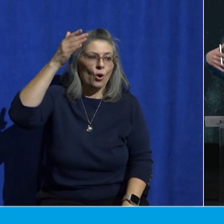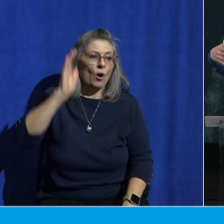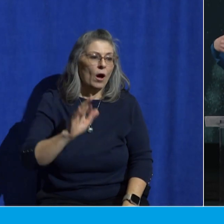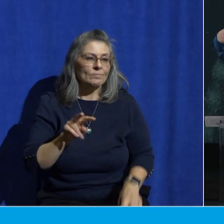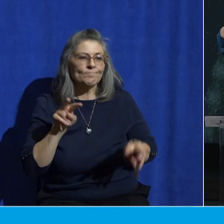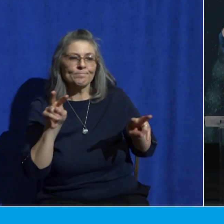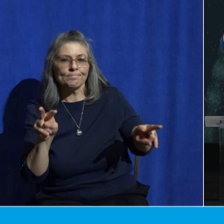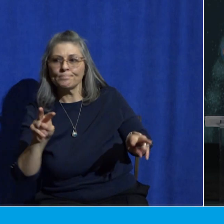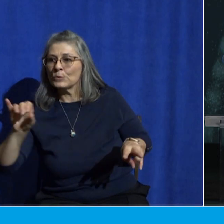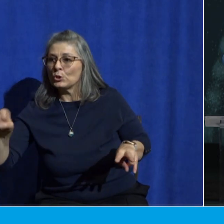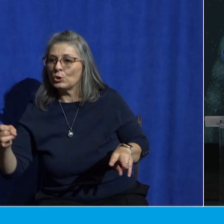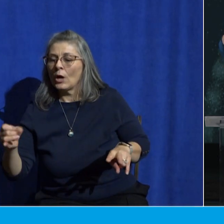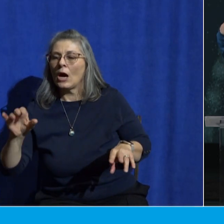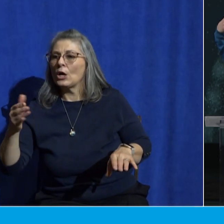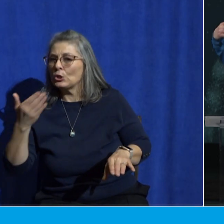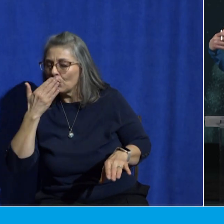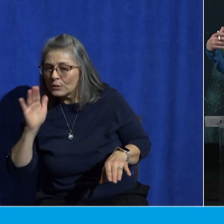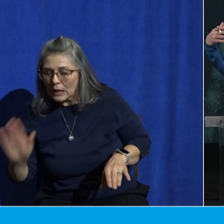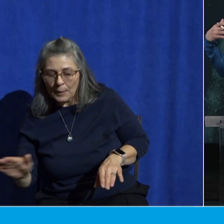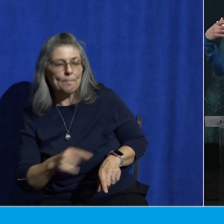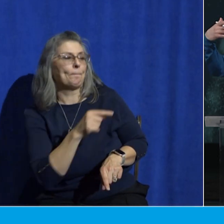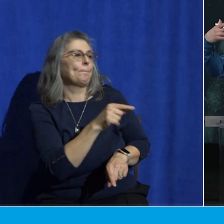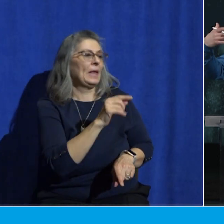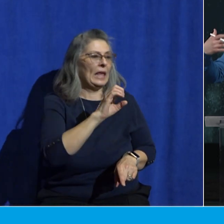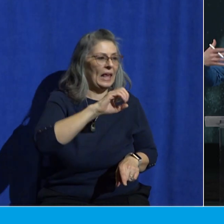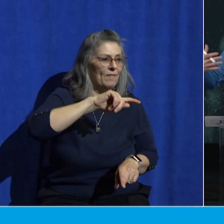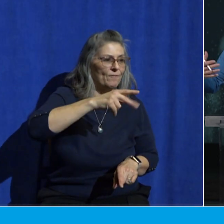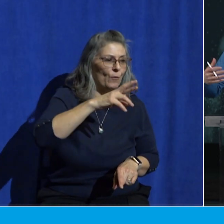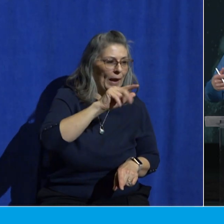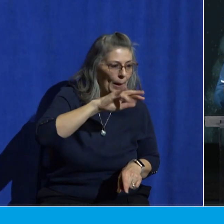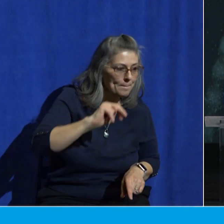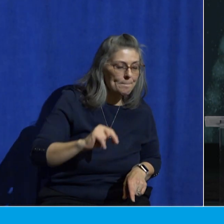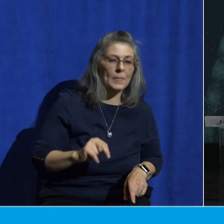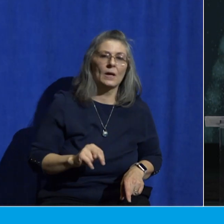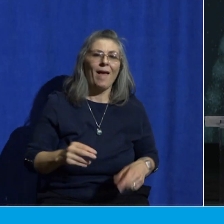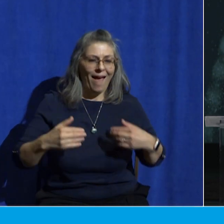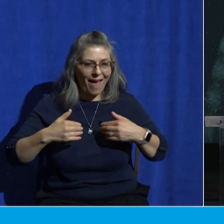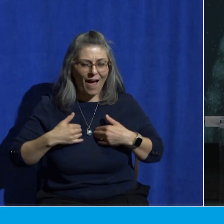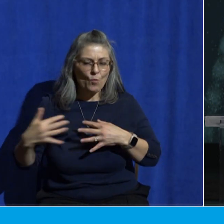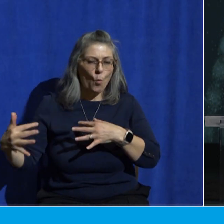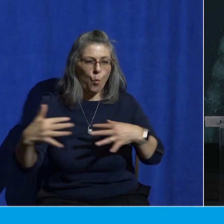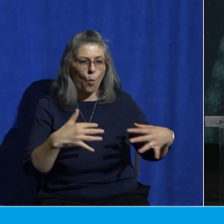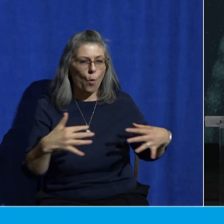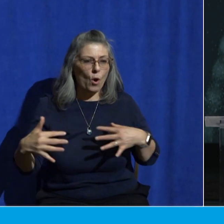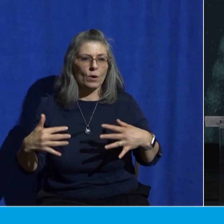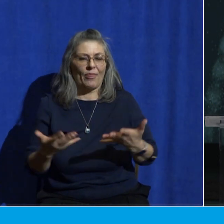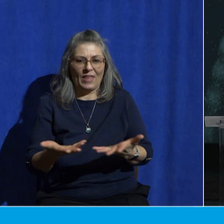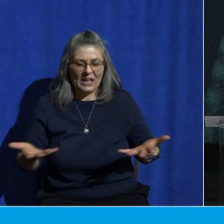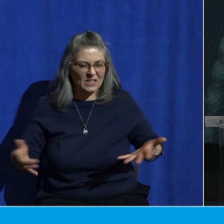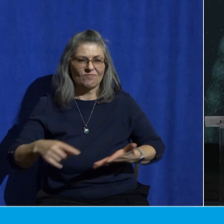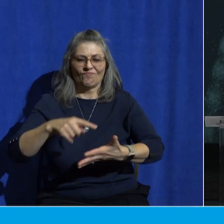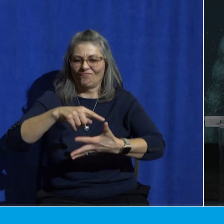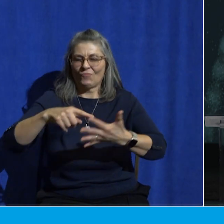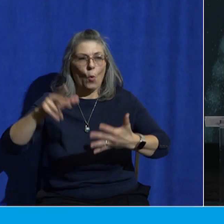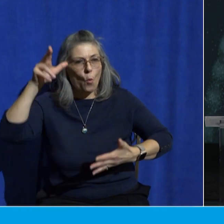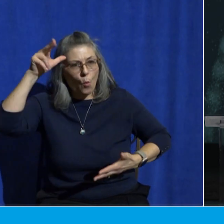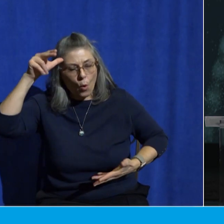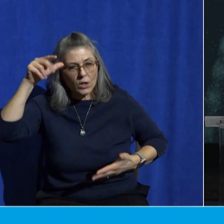and the war horse from Jerusalem. The battle bow shall be cut off, and he shall speak